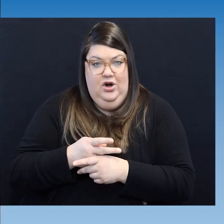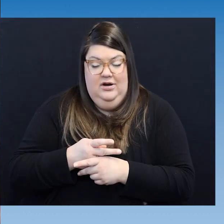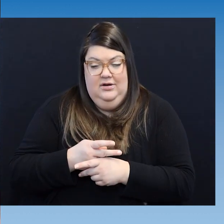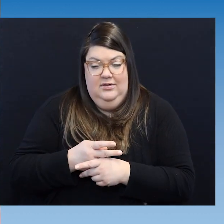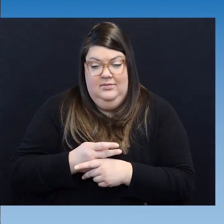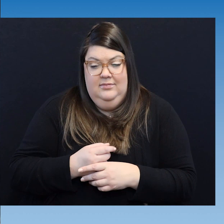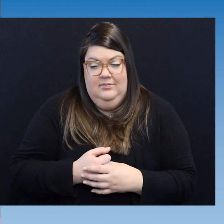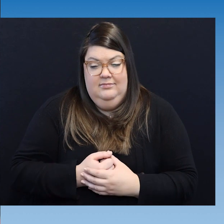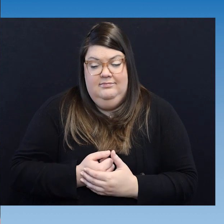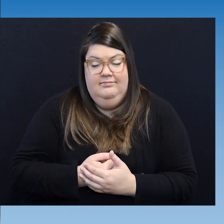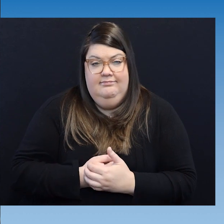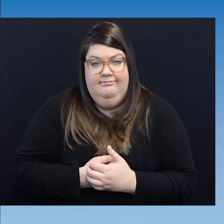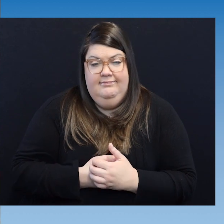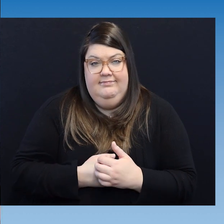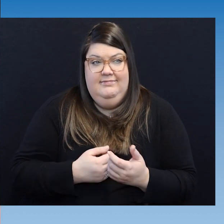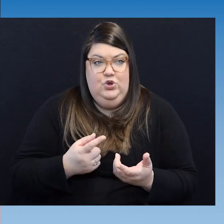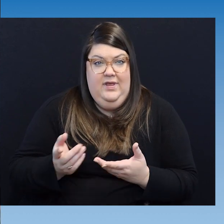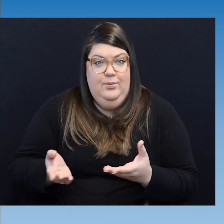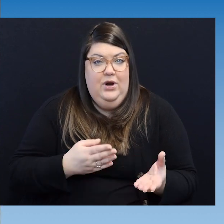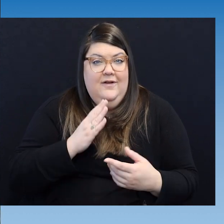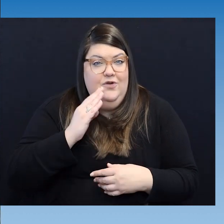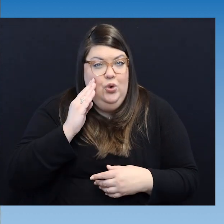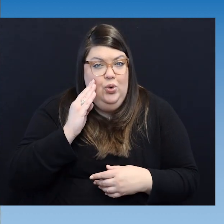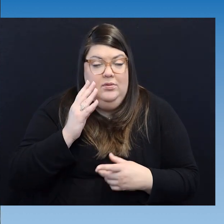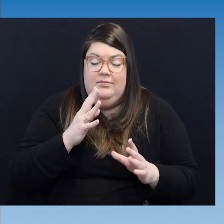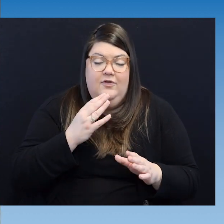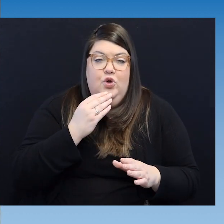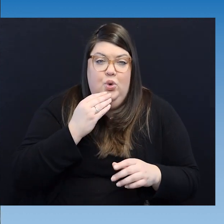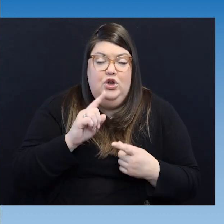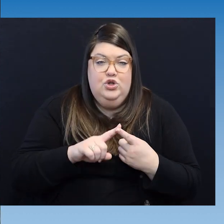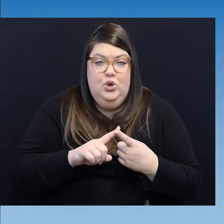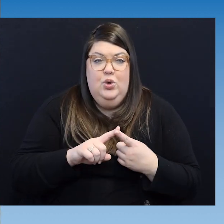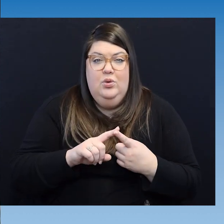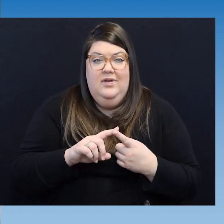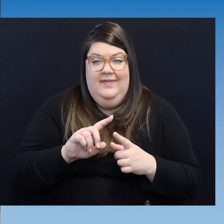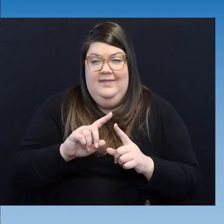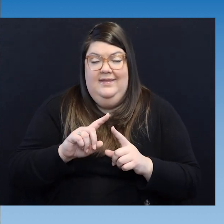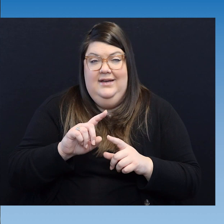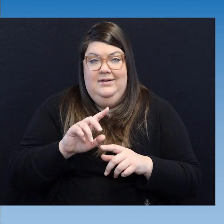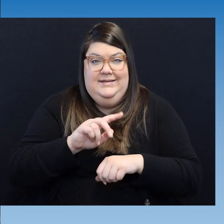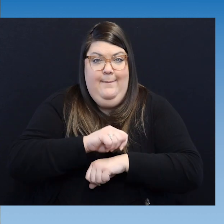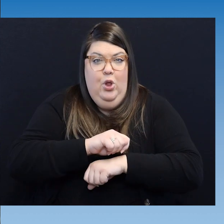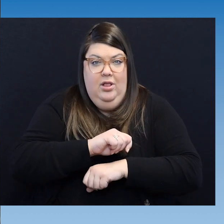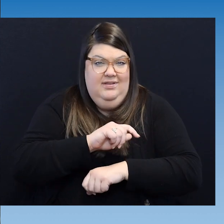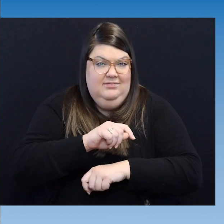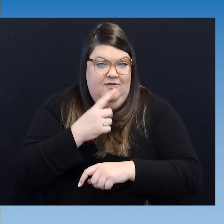take food to the Buddhist temple for the patients. They don't do what